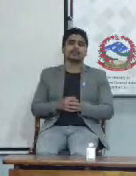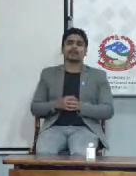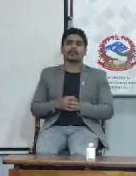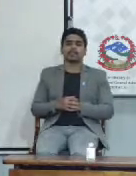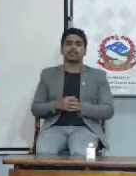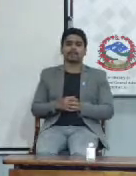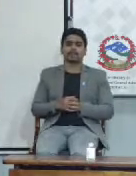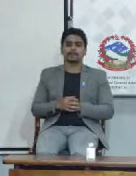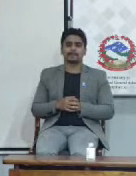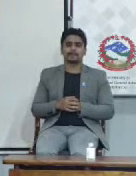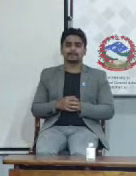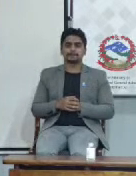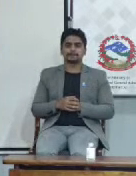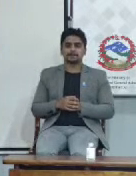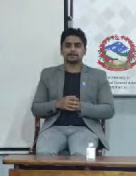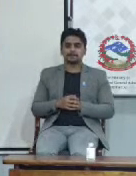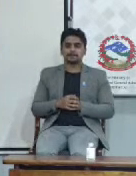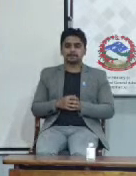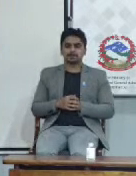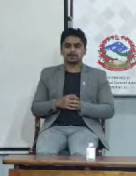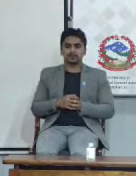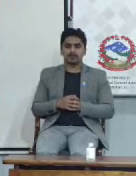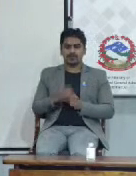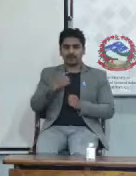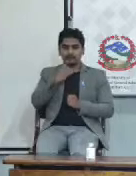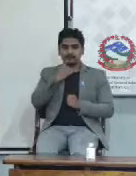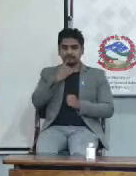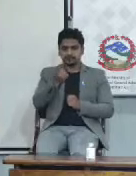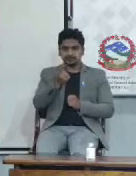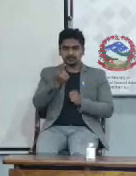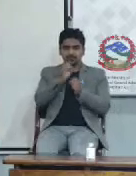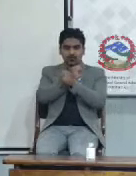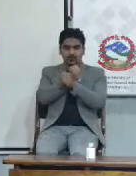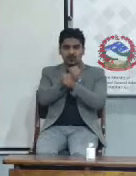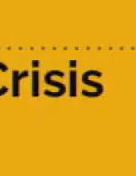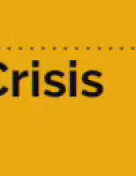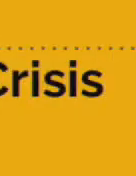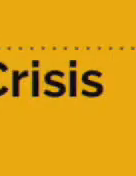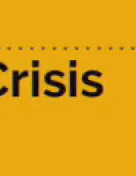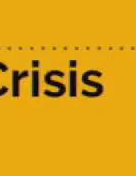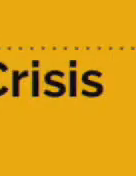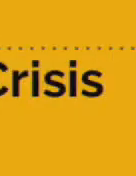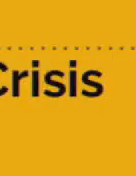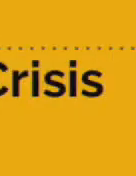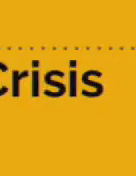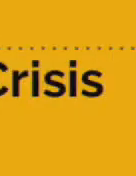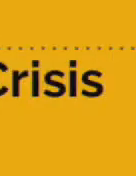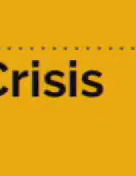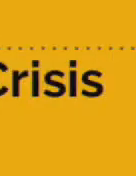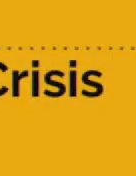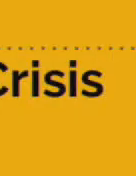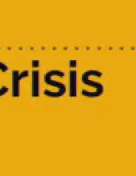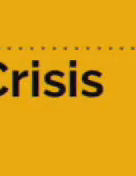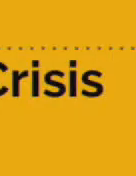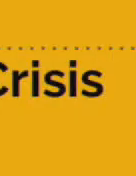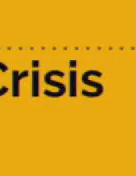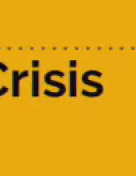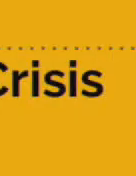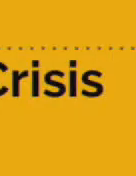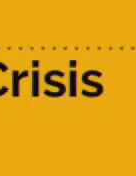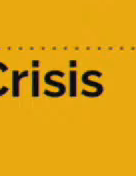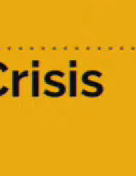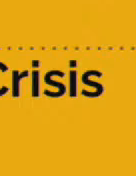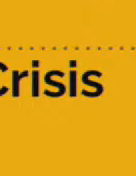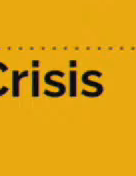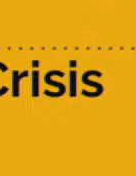And the collection of the information, processing, and the distribution is the crisis communication, which will help to reduce the